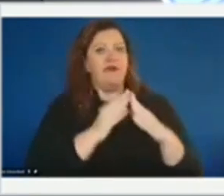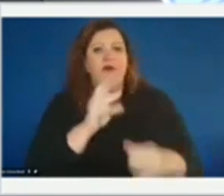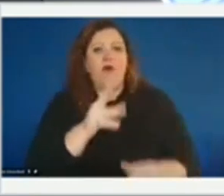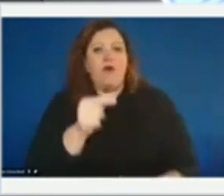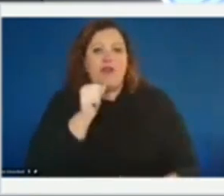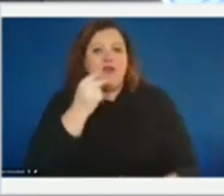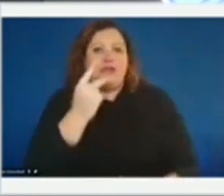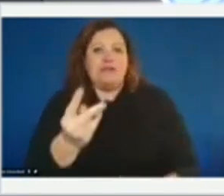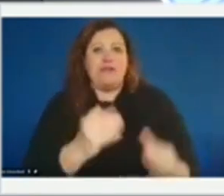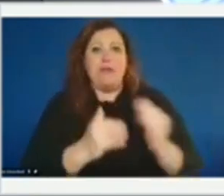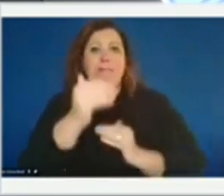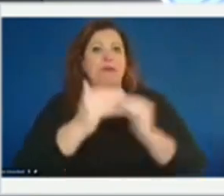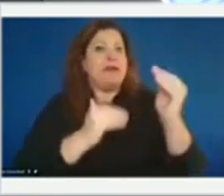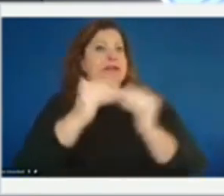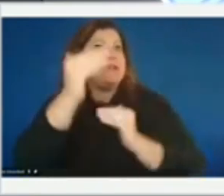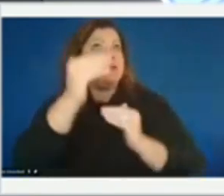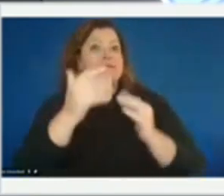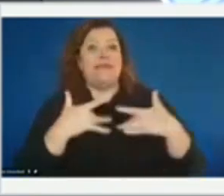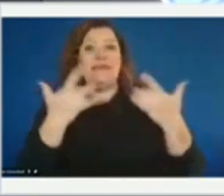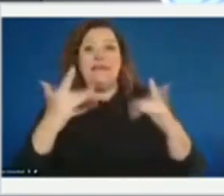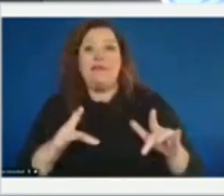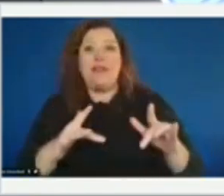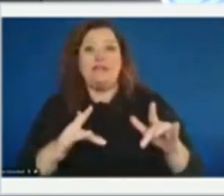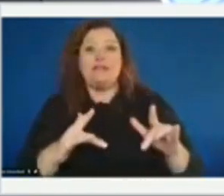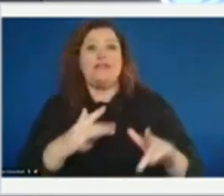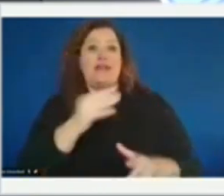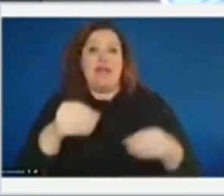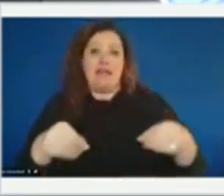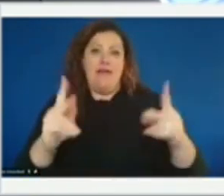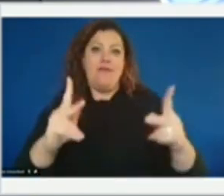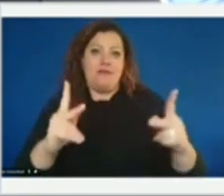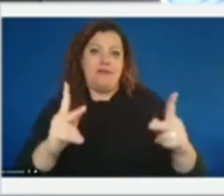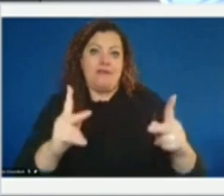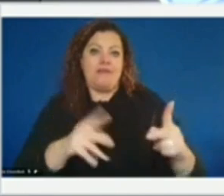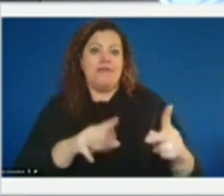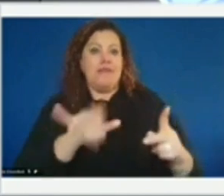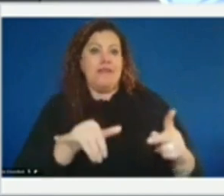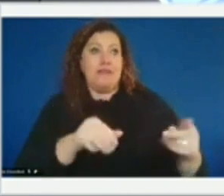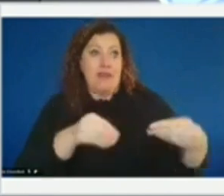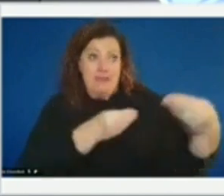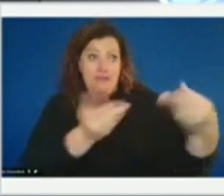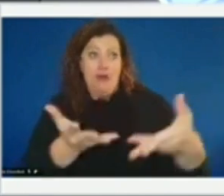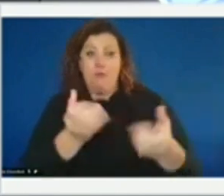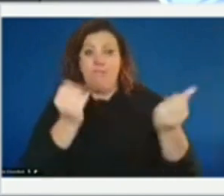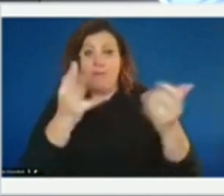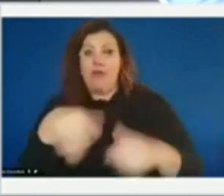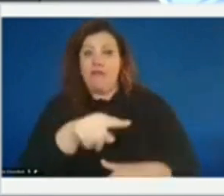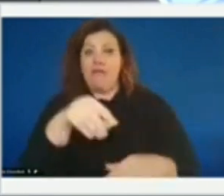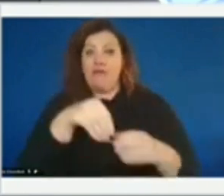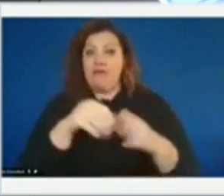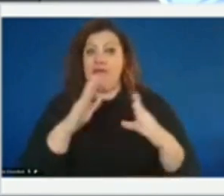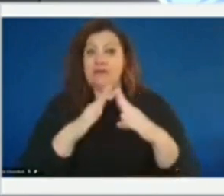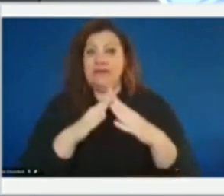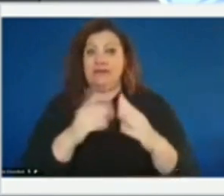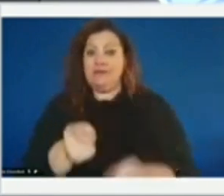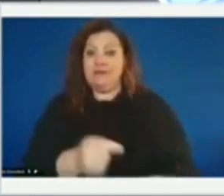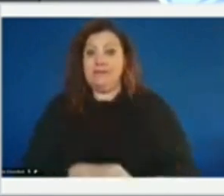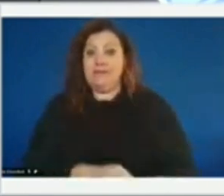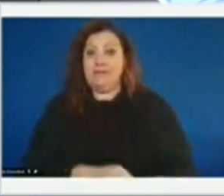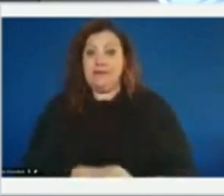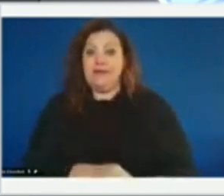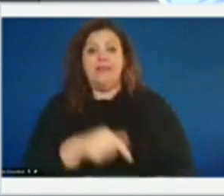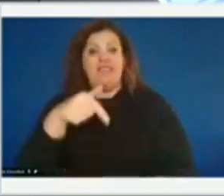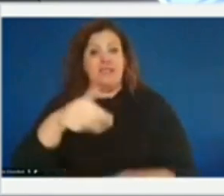the events, and the opportunities that brought many of you in this room to this city. It's a city of